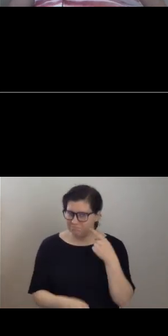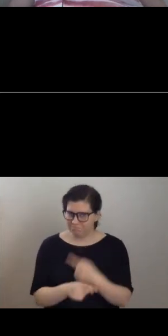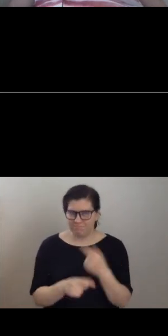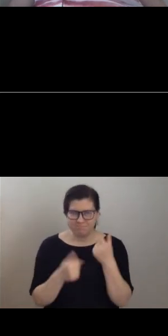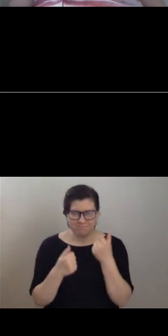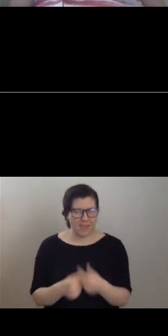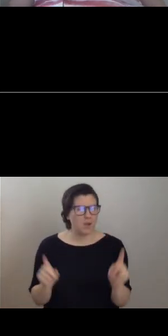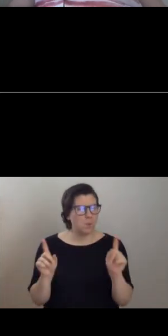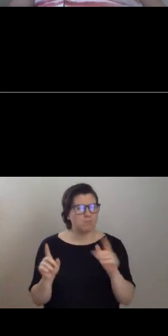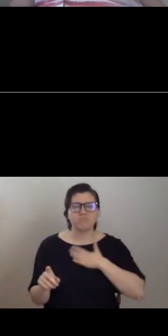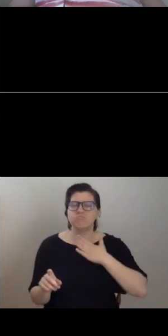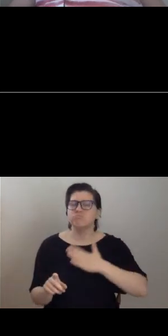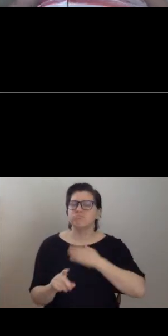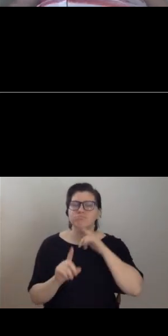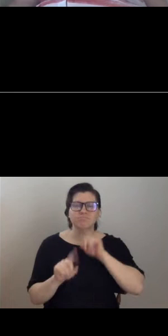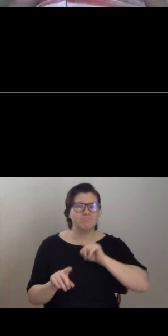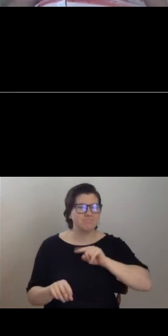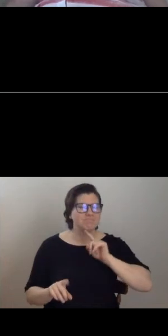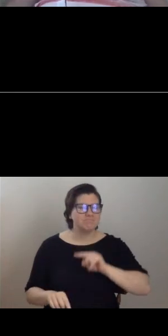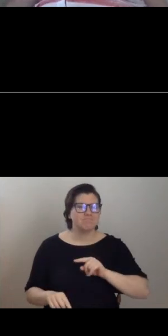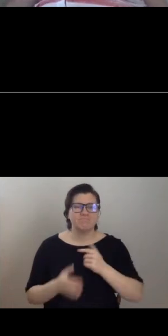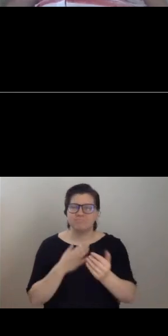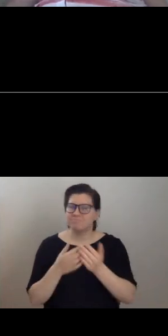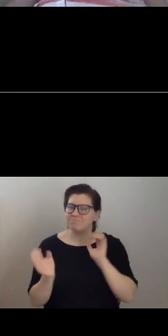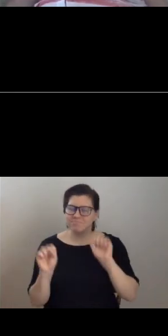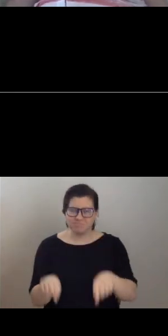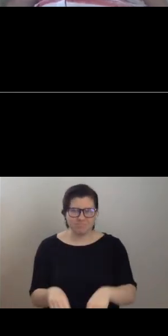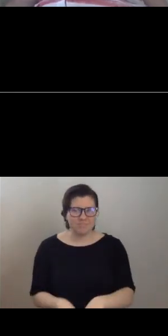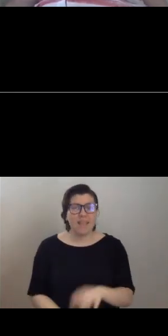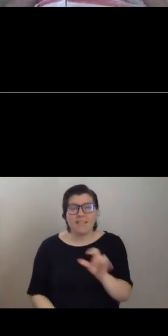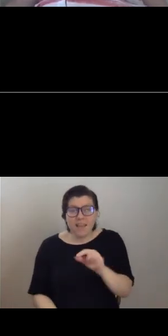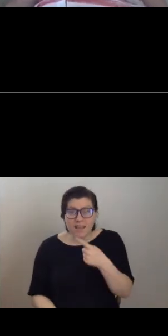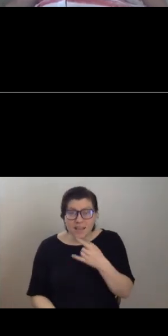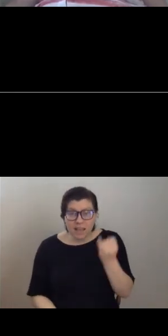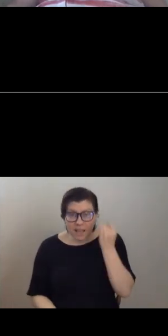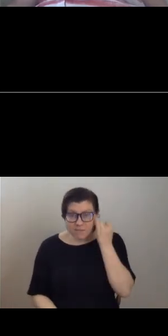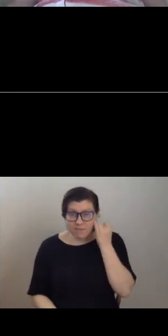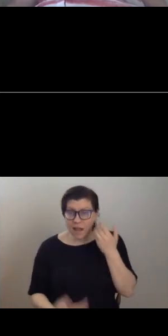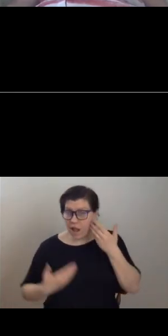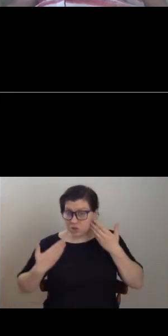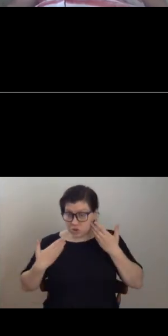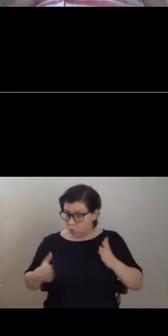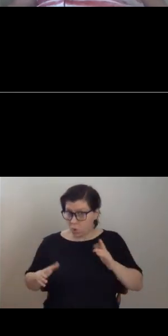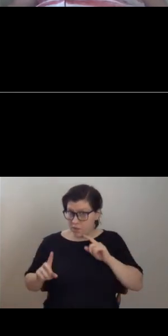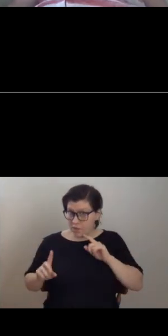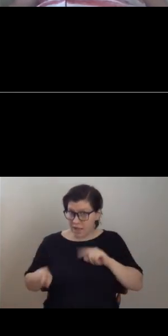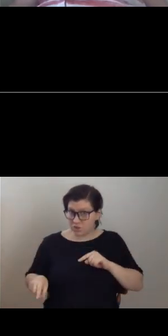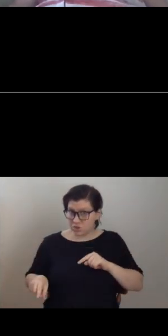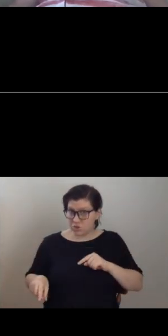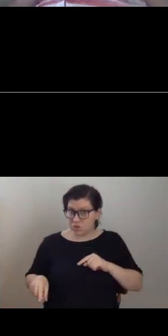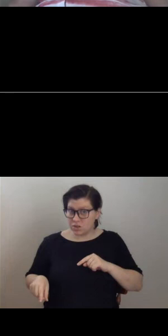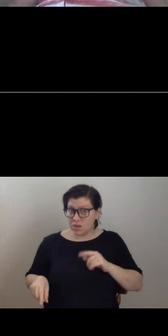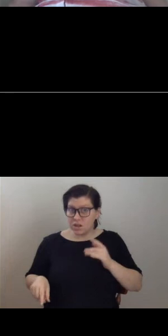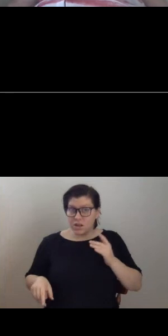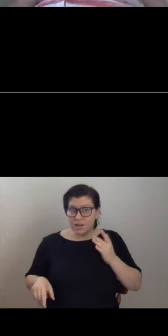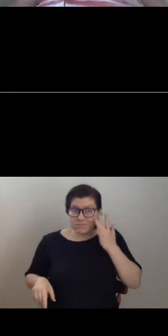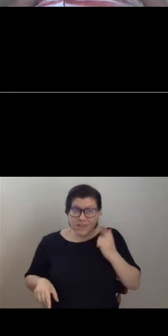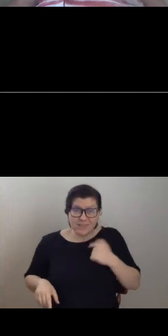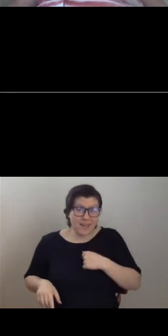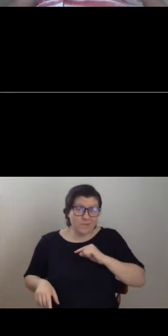to answer any questions we can. And like I said, if I don't know the answer, because I am just